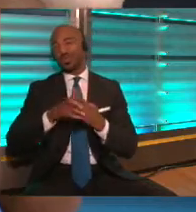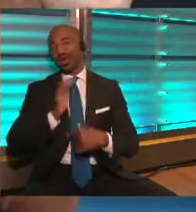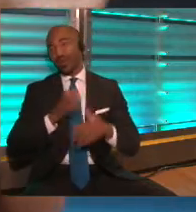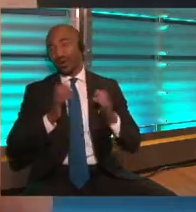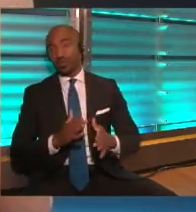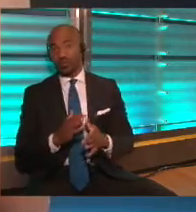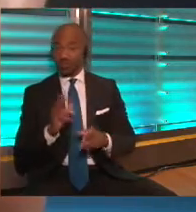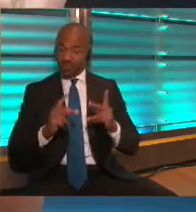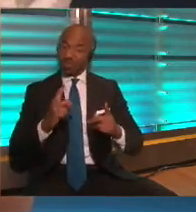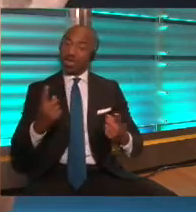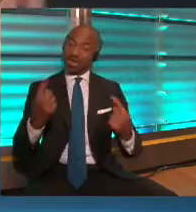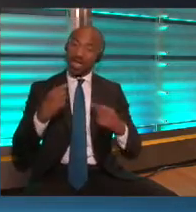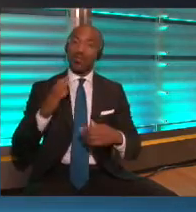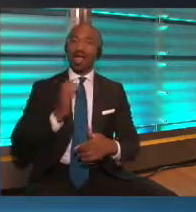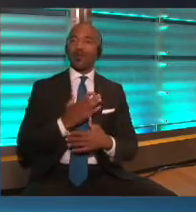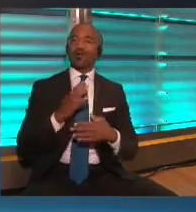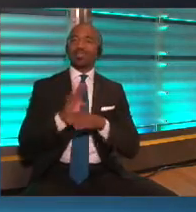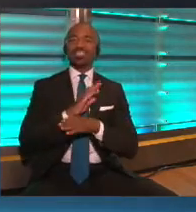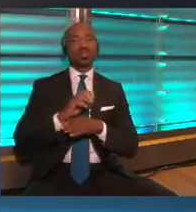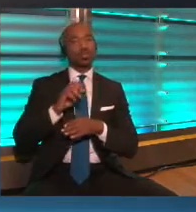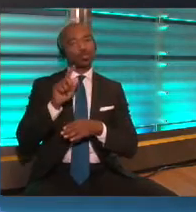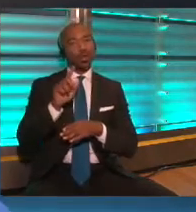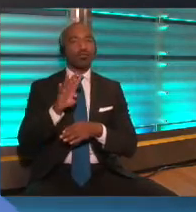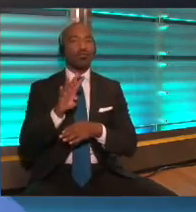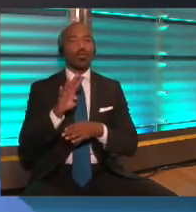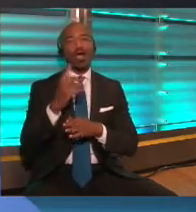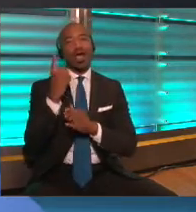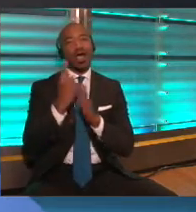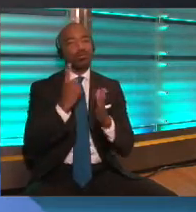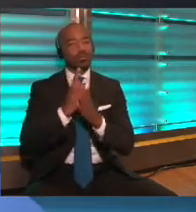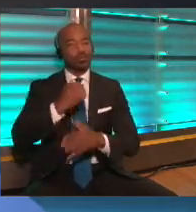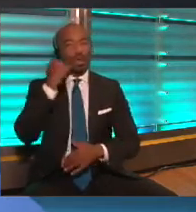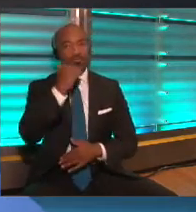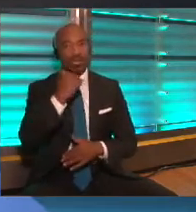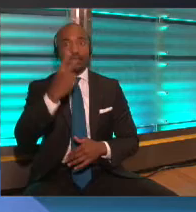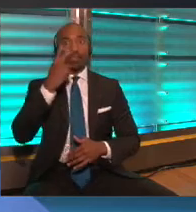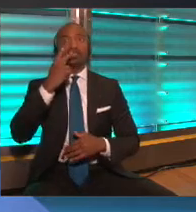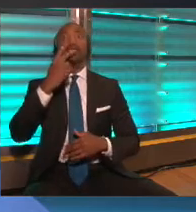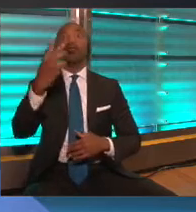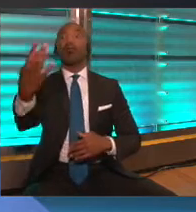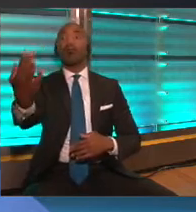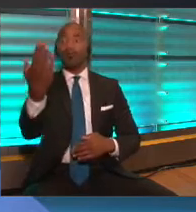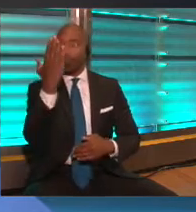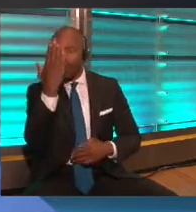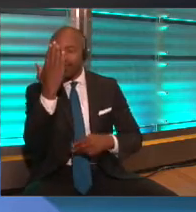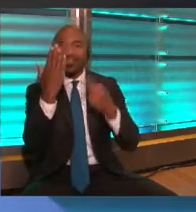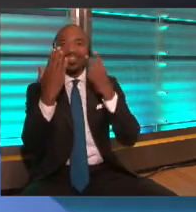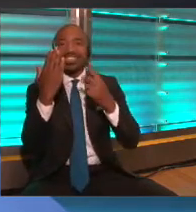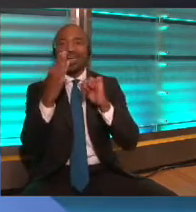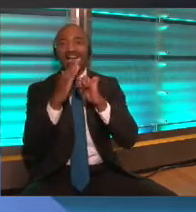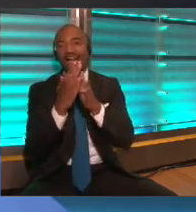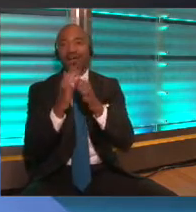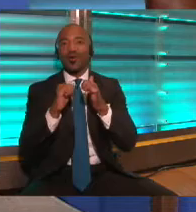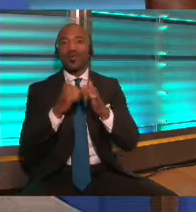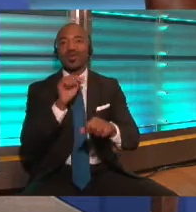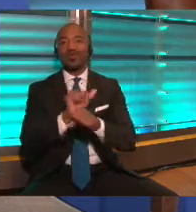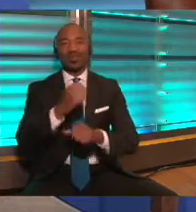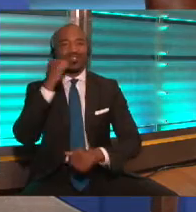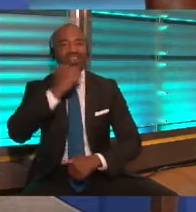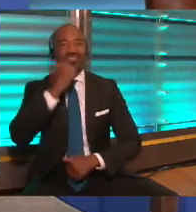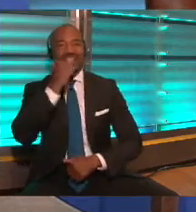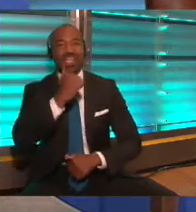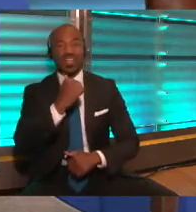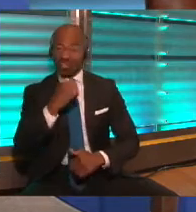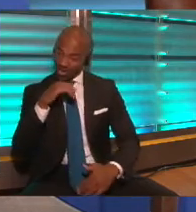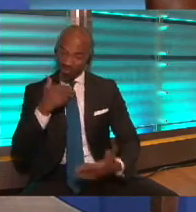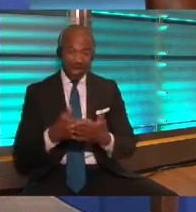inside our business 24/7 and have an intimate up-close look at how our daily workings. And you can pop in at